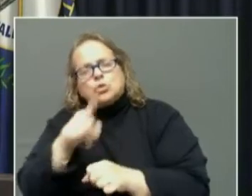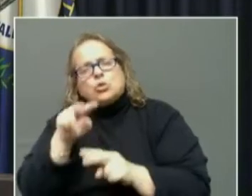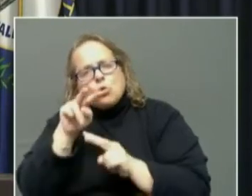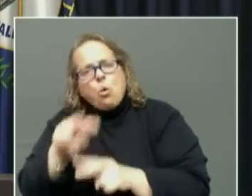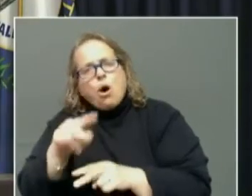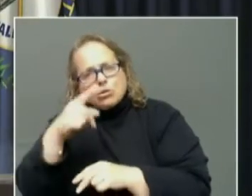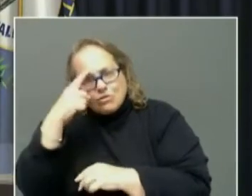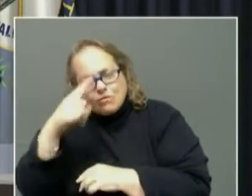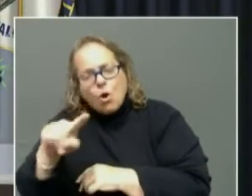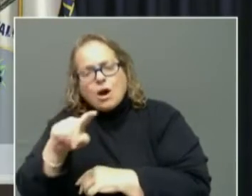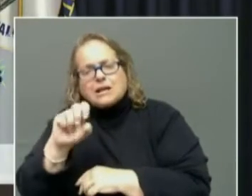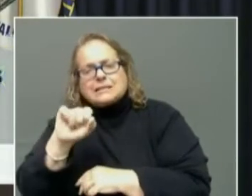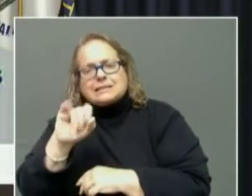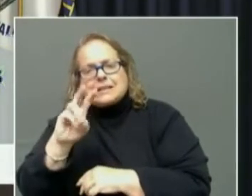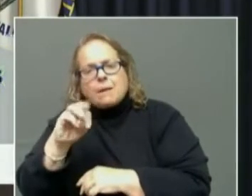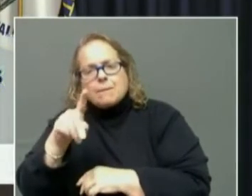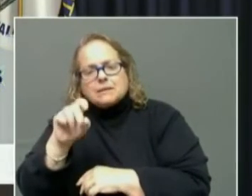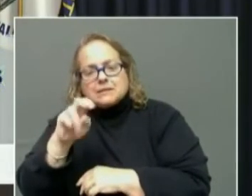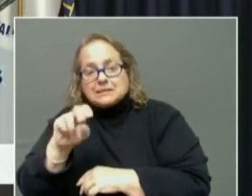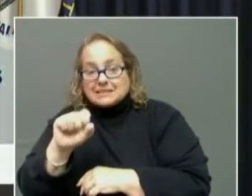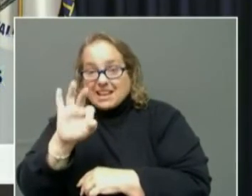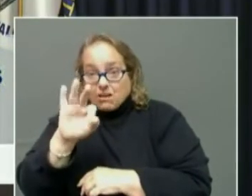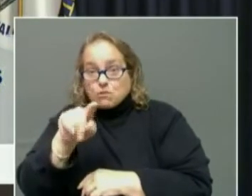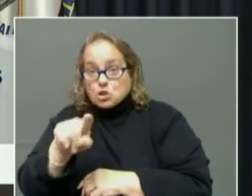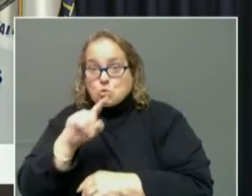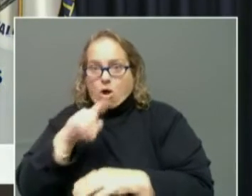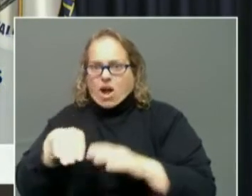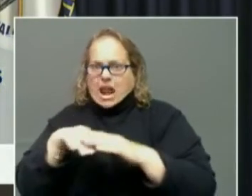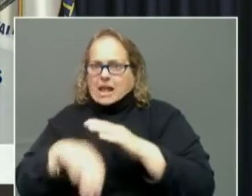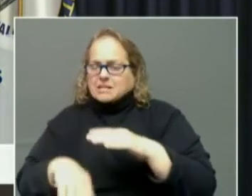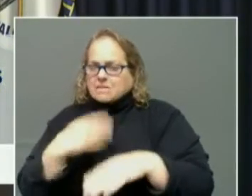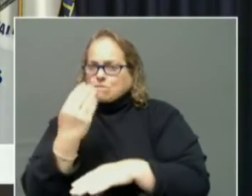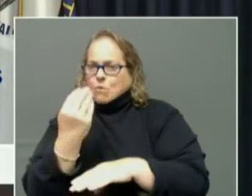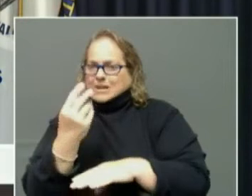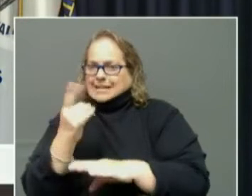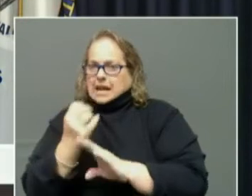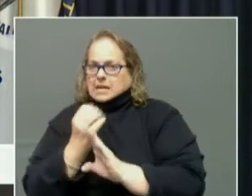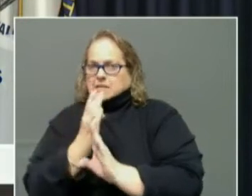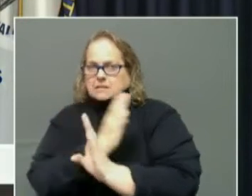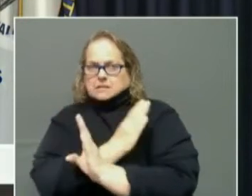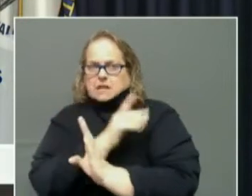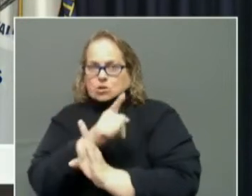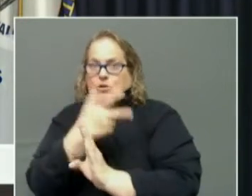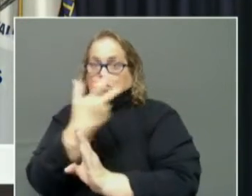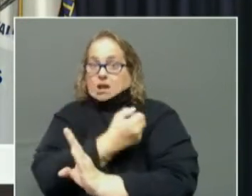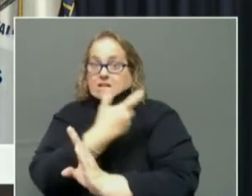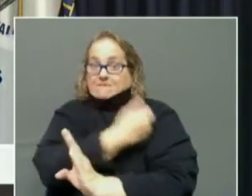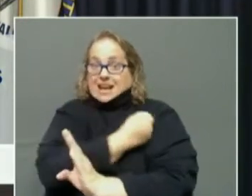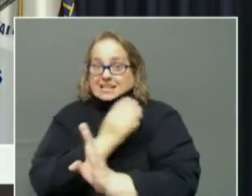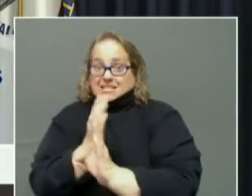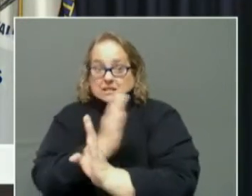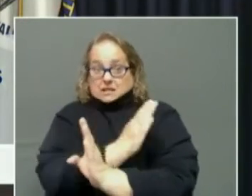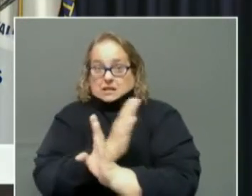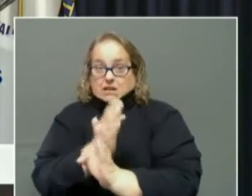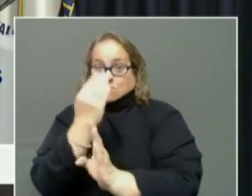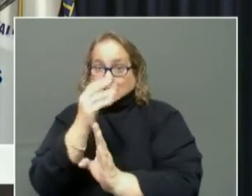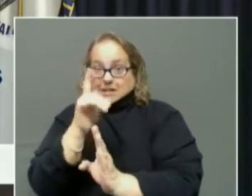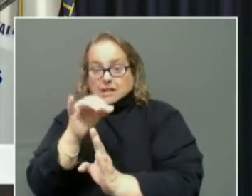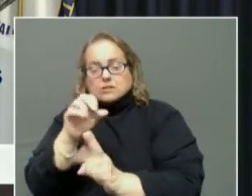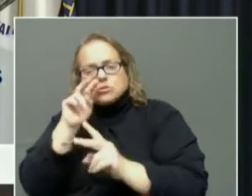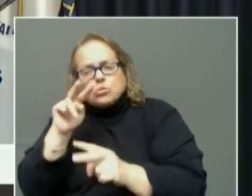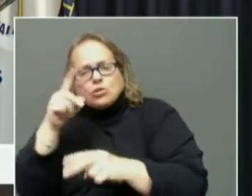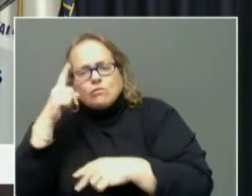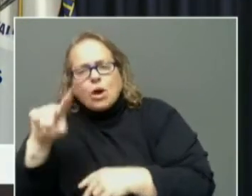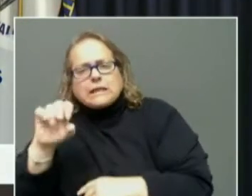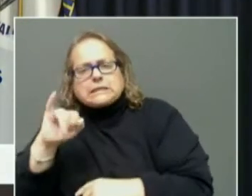less than 14 days out from when you got the vaccine, watch for those symptoms. If you have them, go see the doctor,